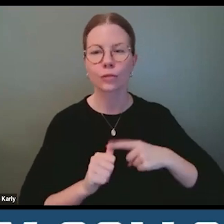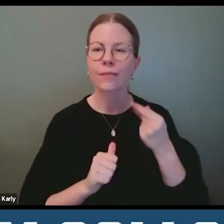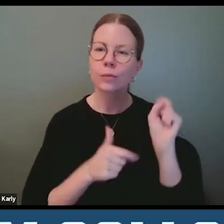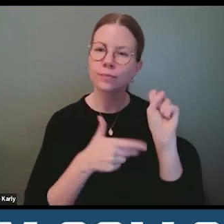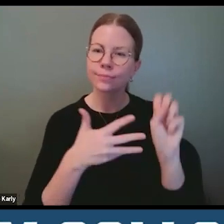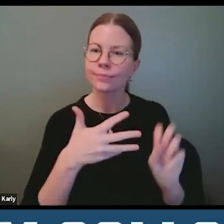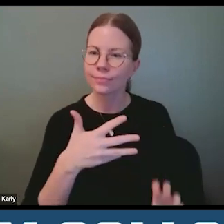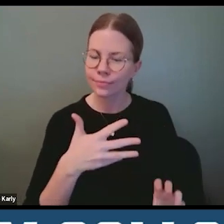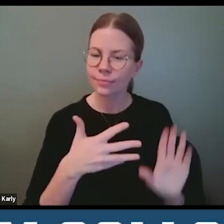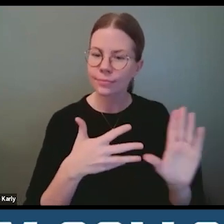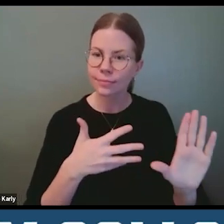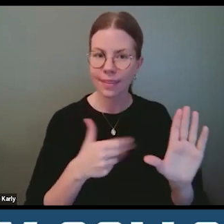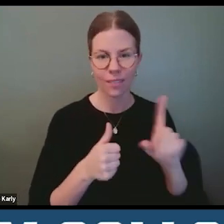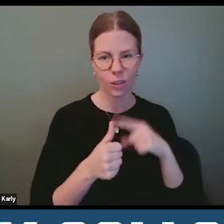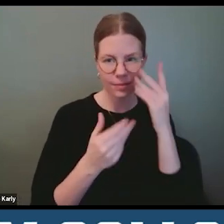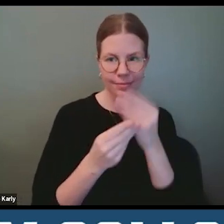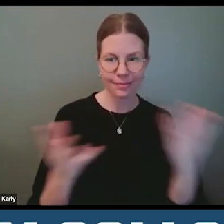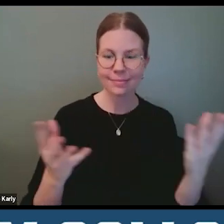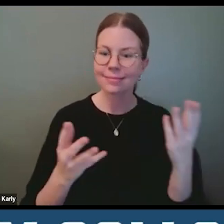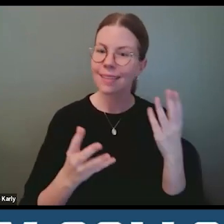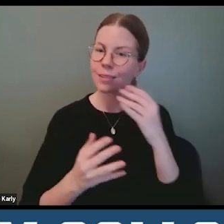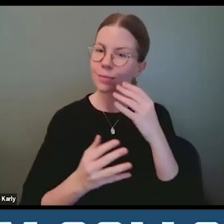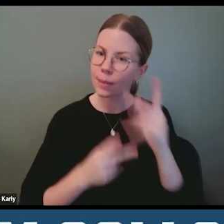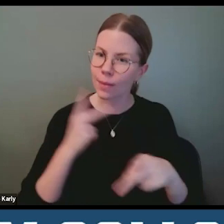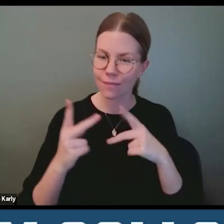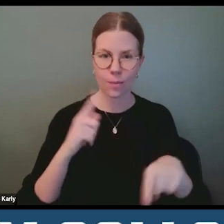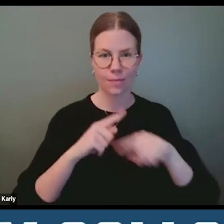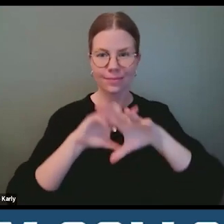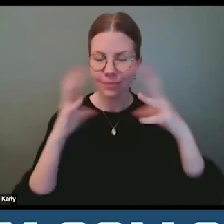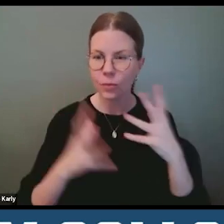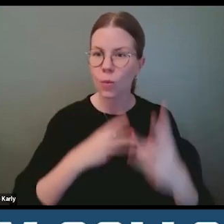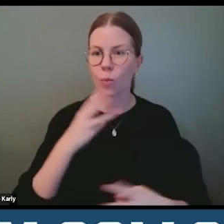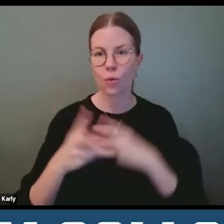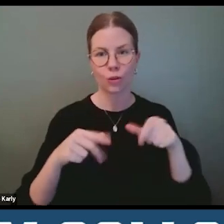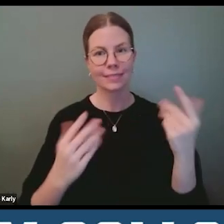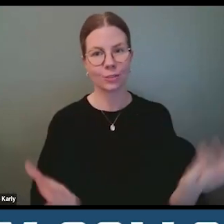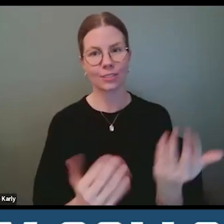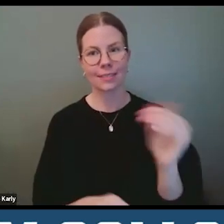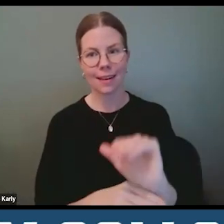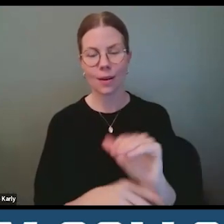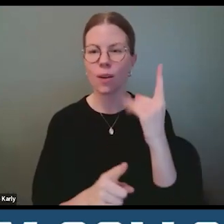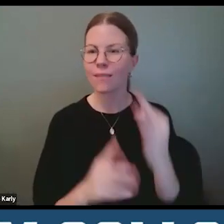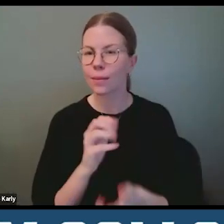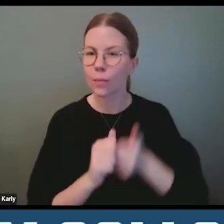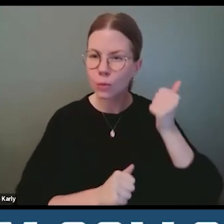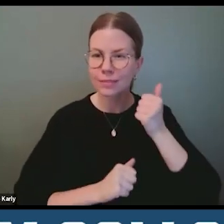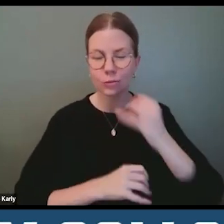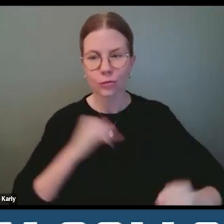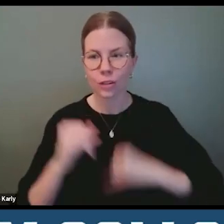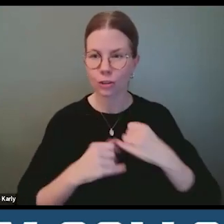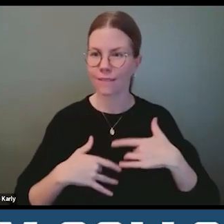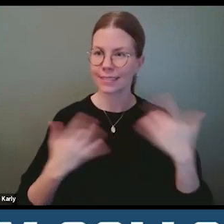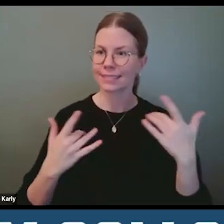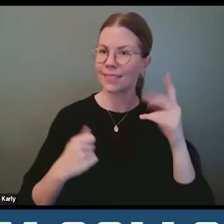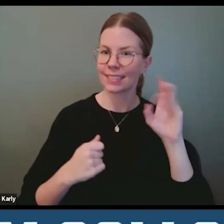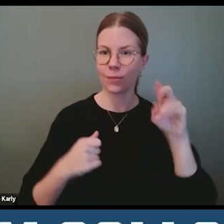have an international audience tonight, and I was told this is one of the most international events SFU has ever had. Is it SFU in general?